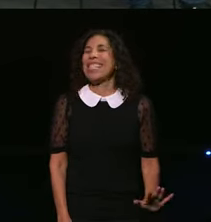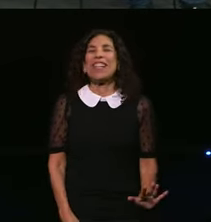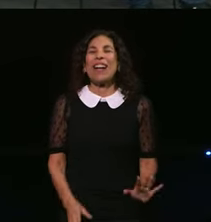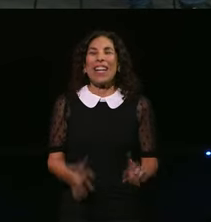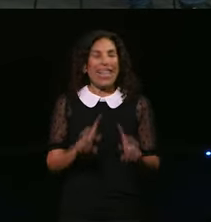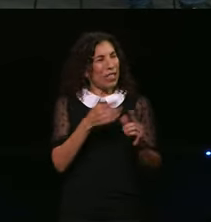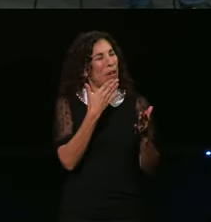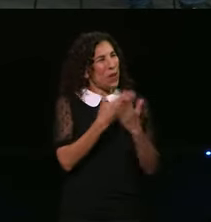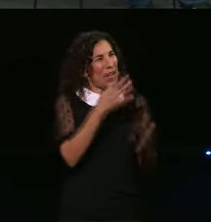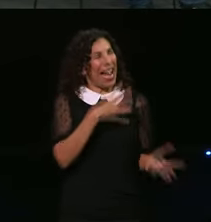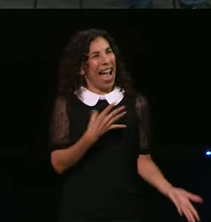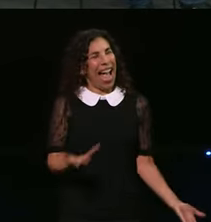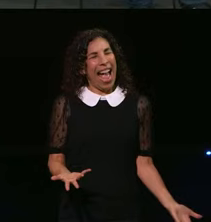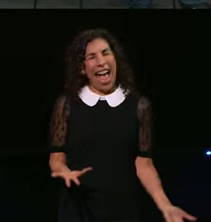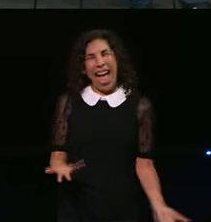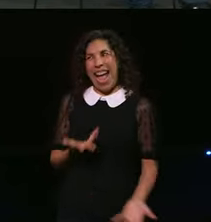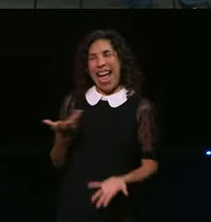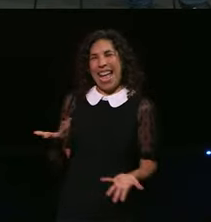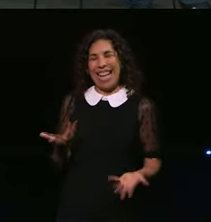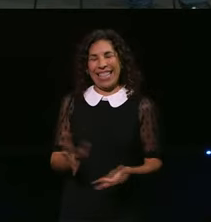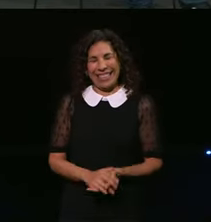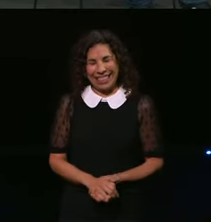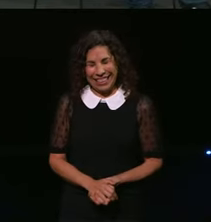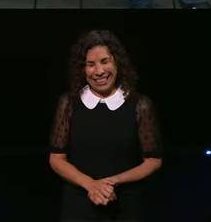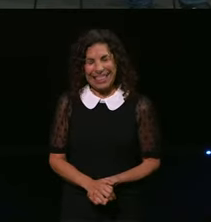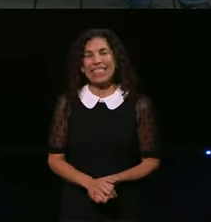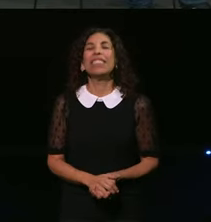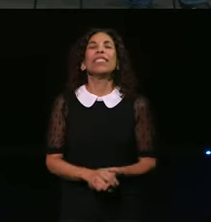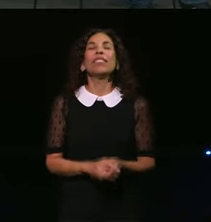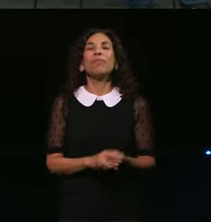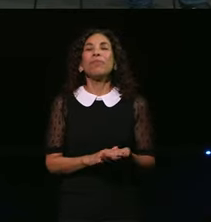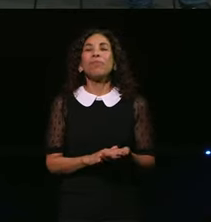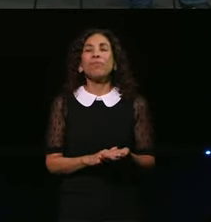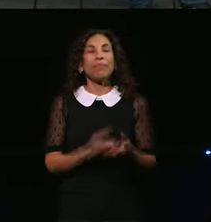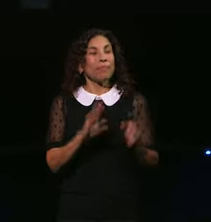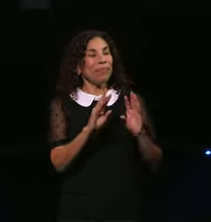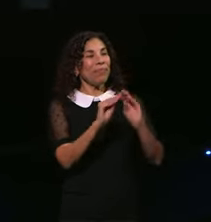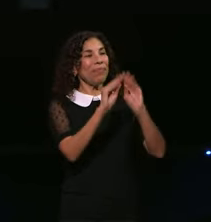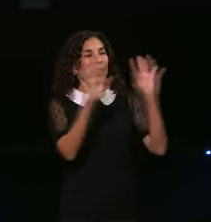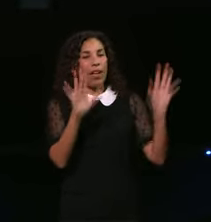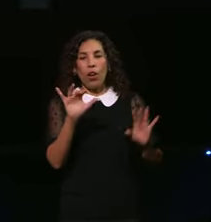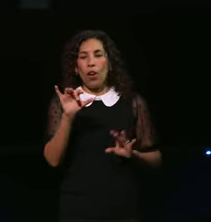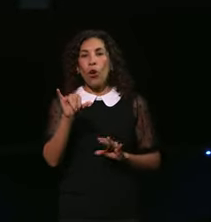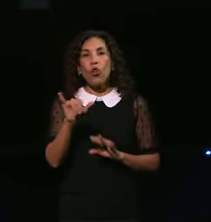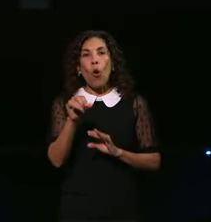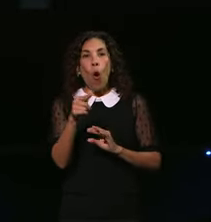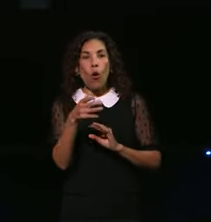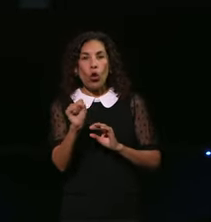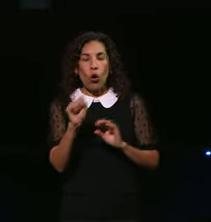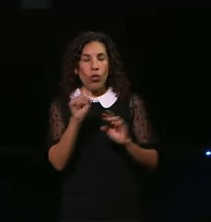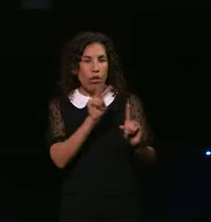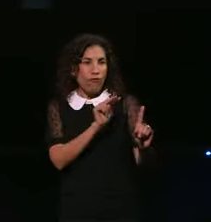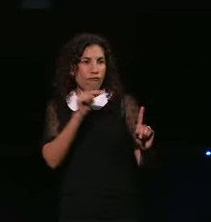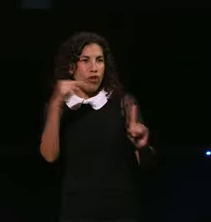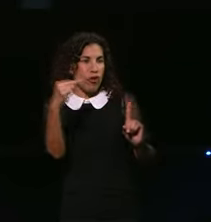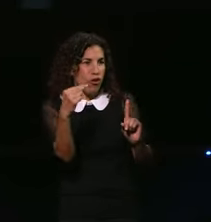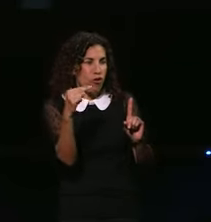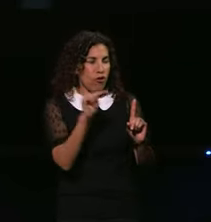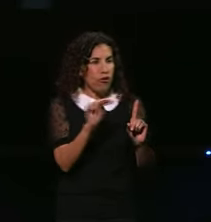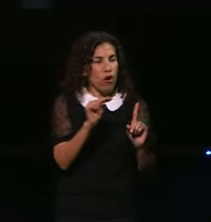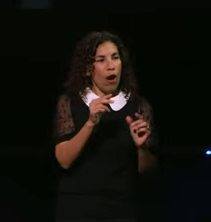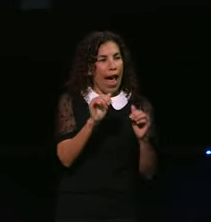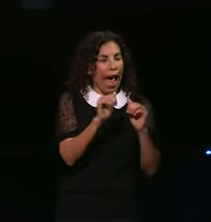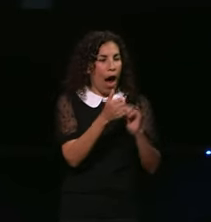he's a good guy. He has his problems. He's there. Look, and obviously Yorgos' take on Goodwin